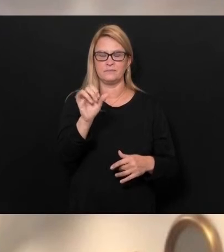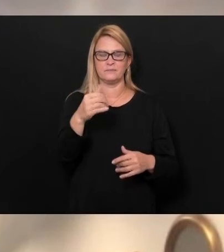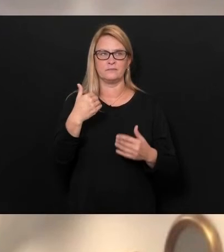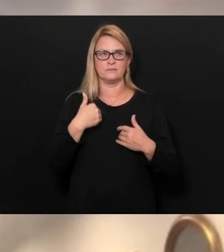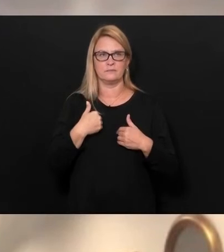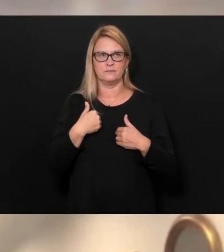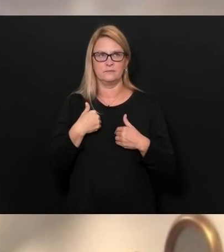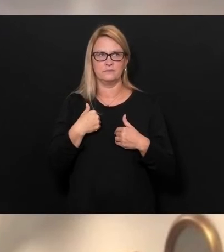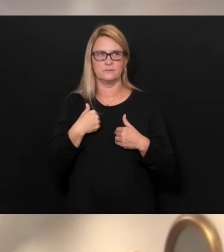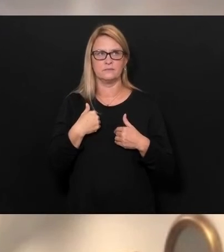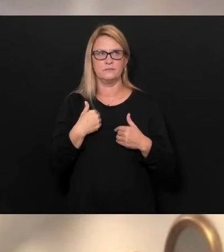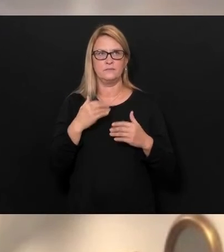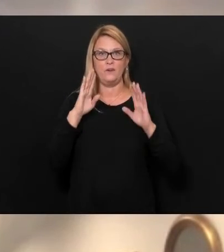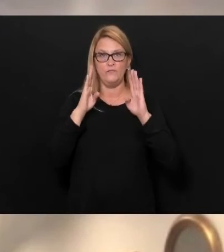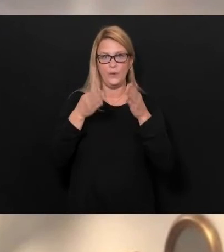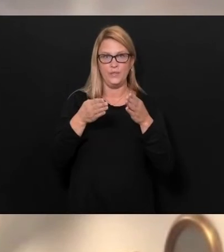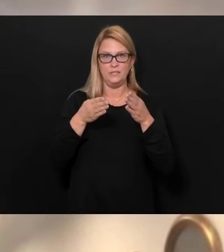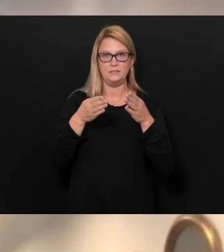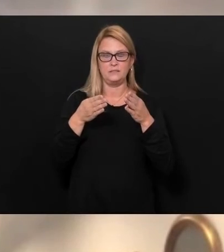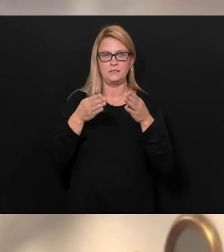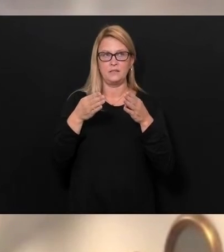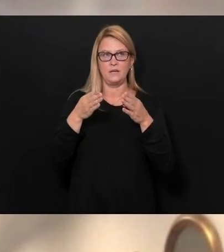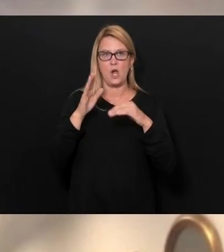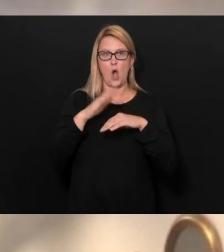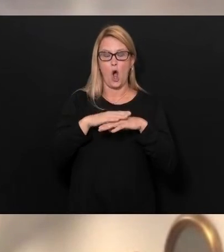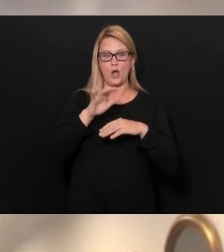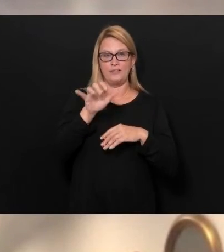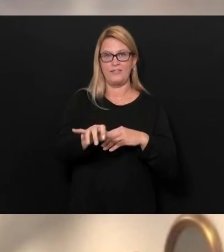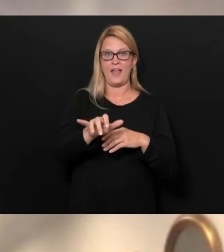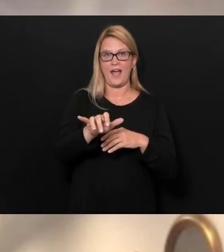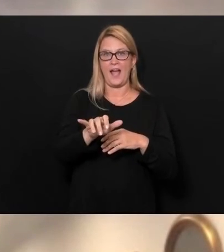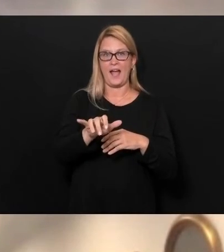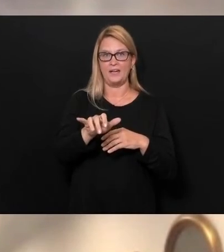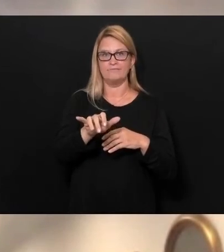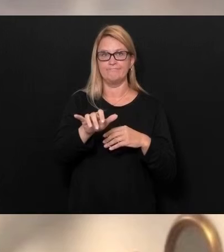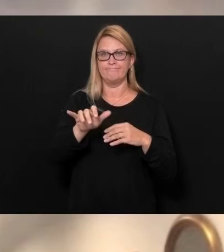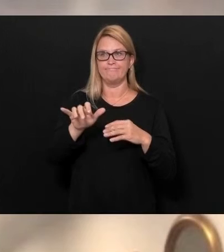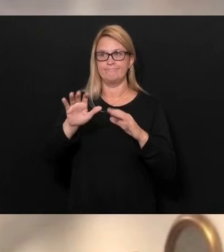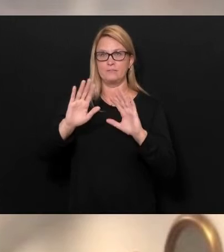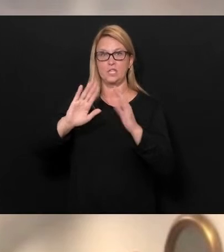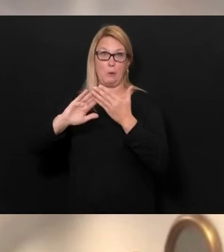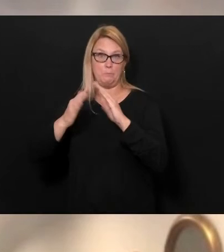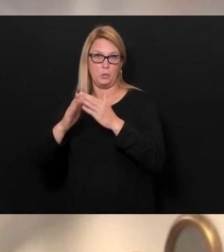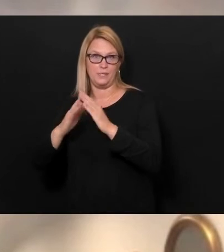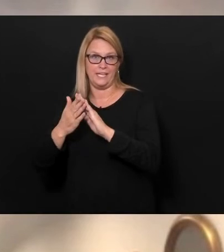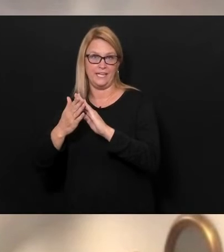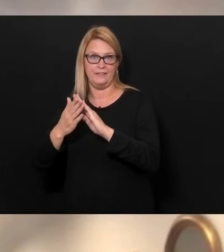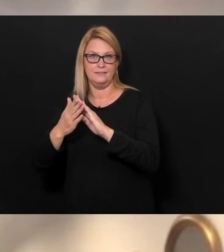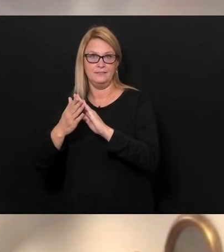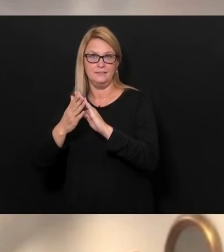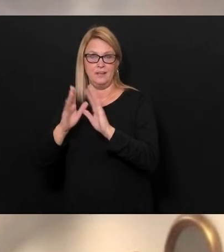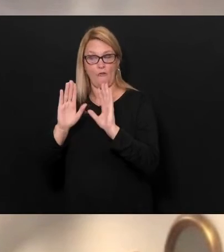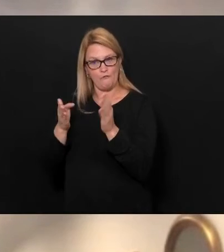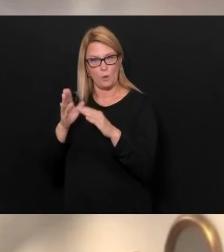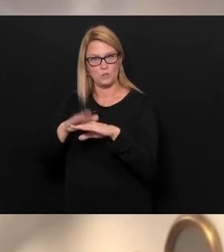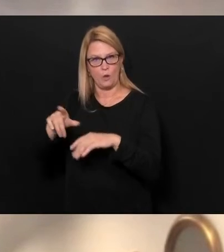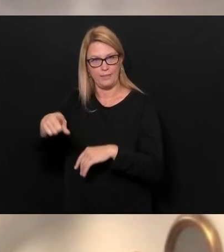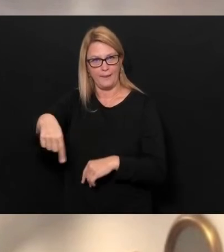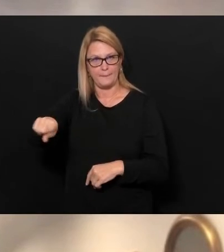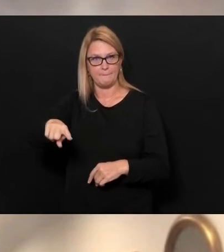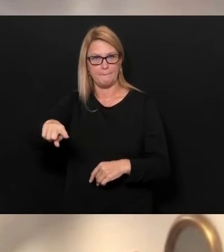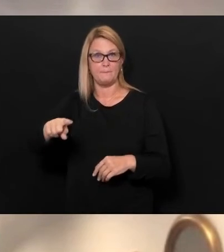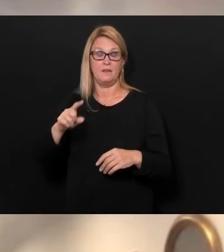have focus on this particular sets of communities, and they would also include